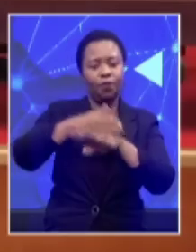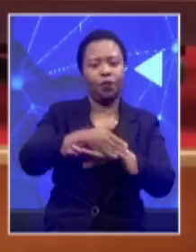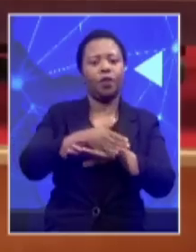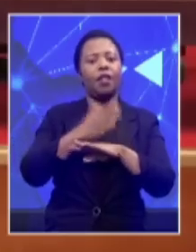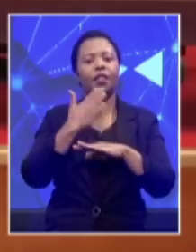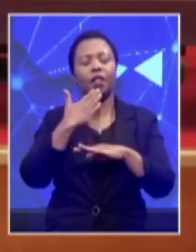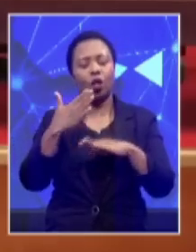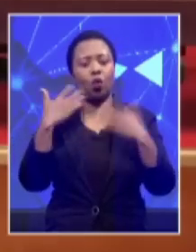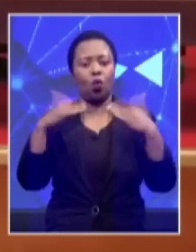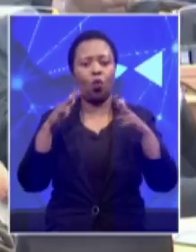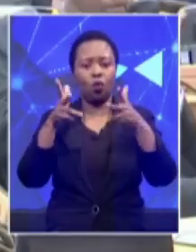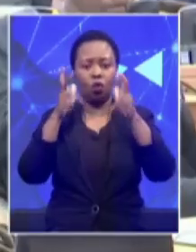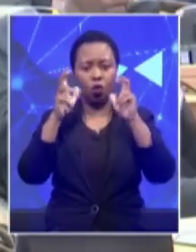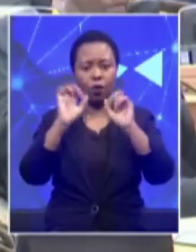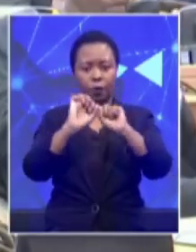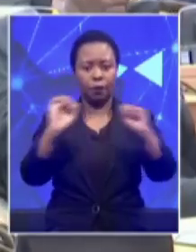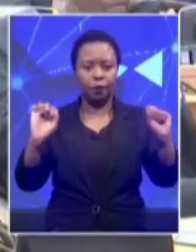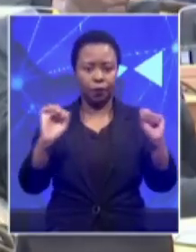attention.